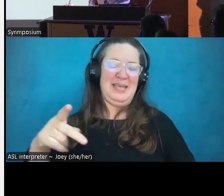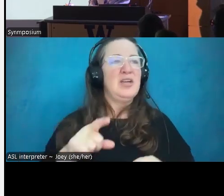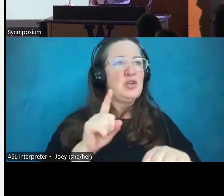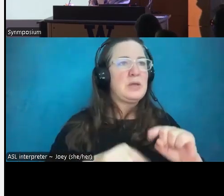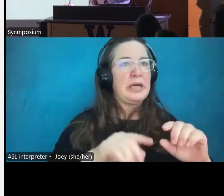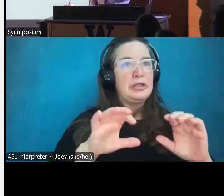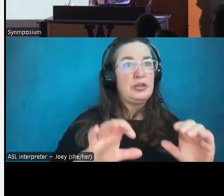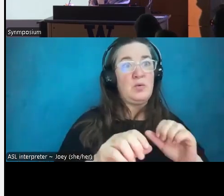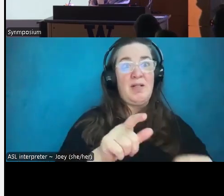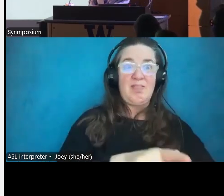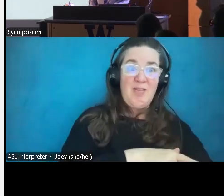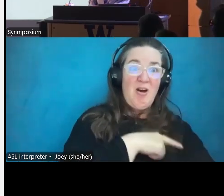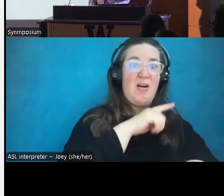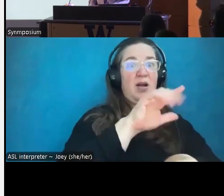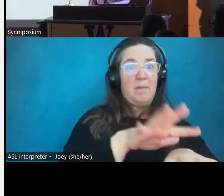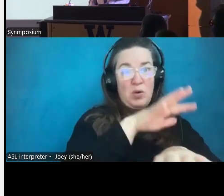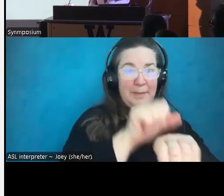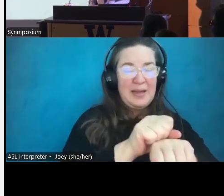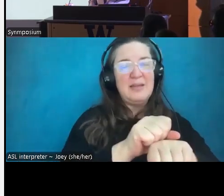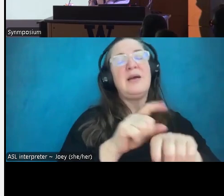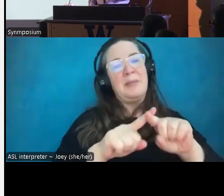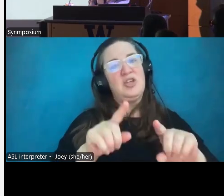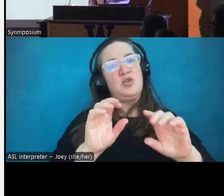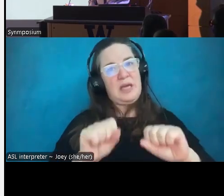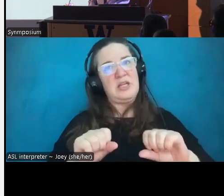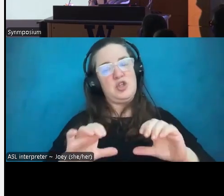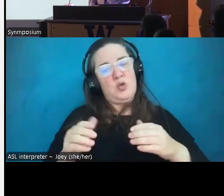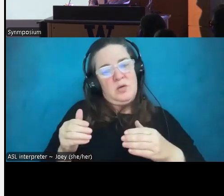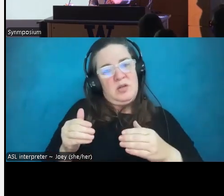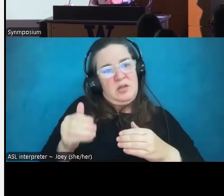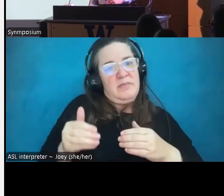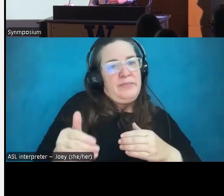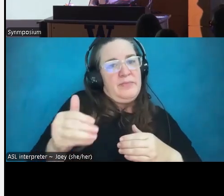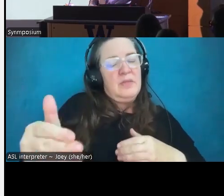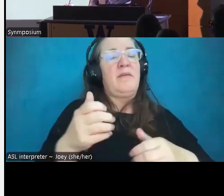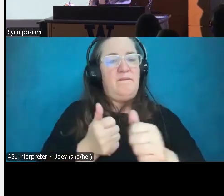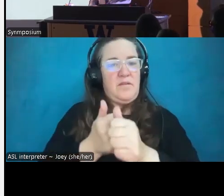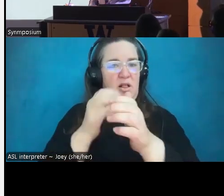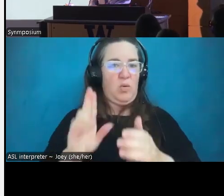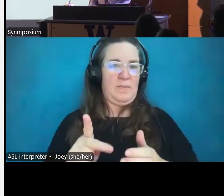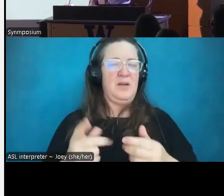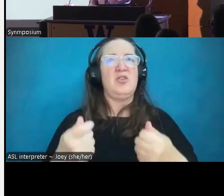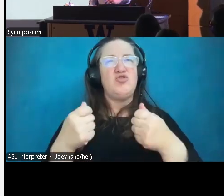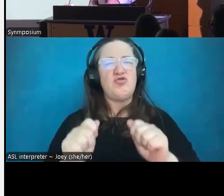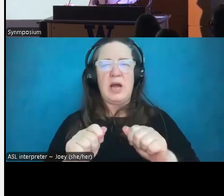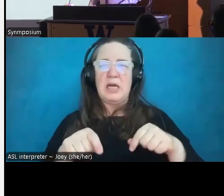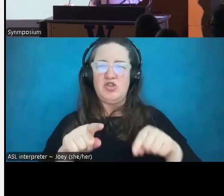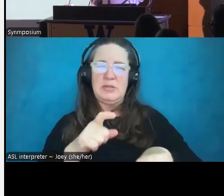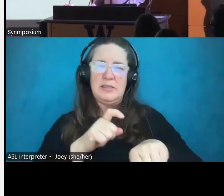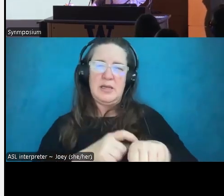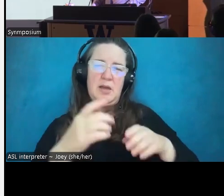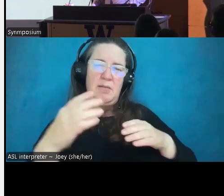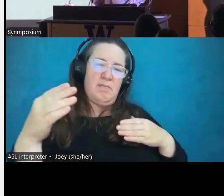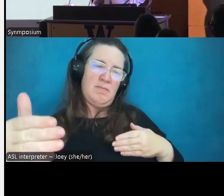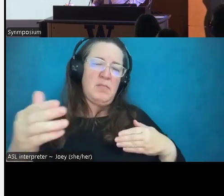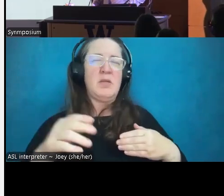not to do, it's not like a 3-month follow-up. You should try to get this done over the course of a month or 2 with the promise that there really is an end in